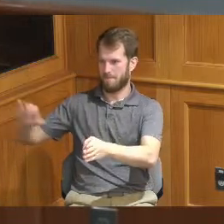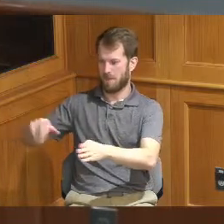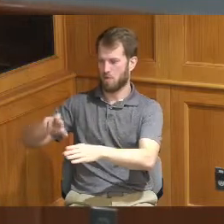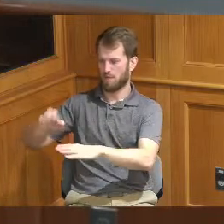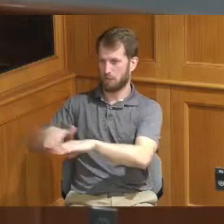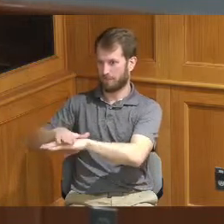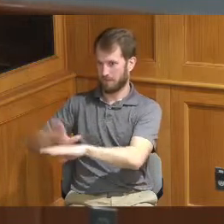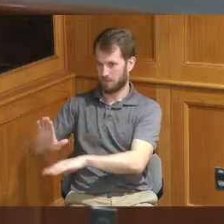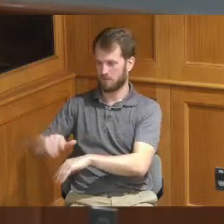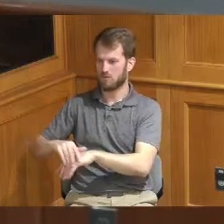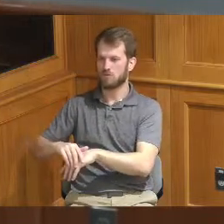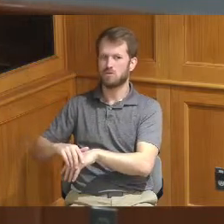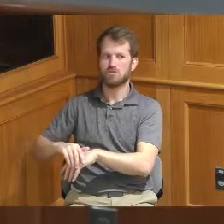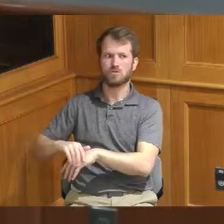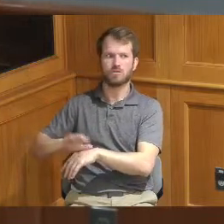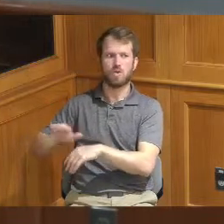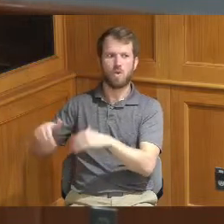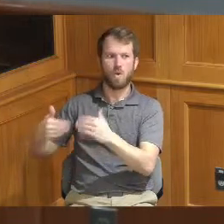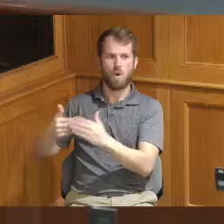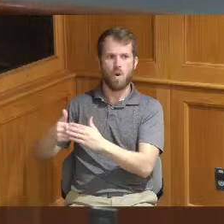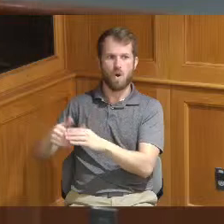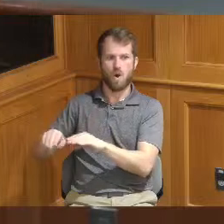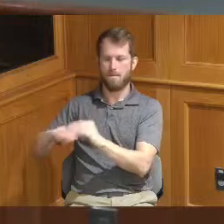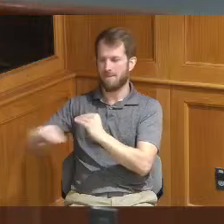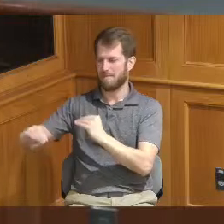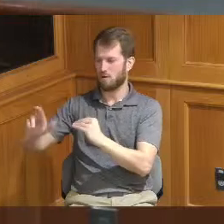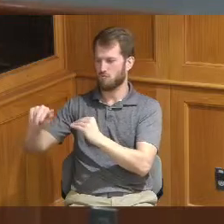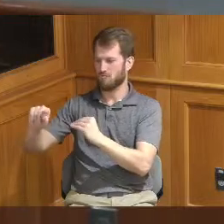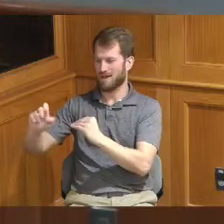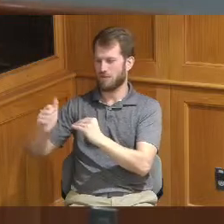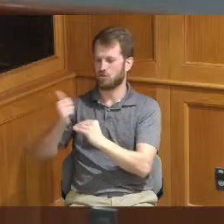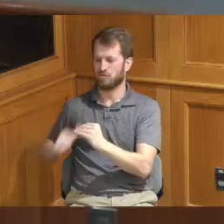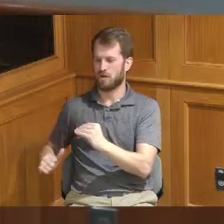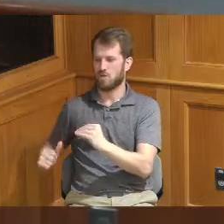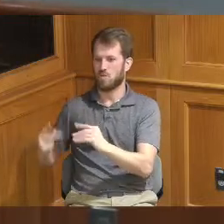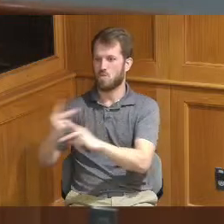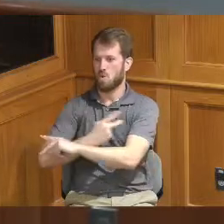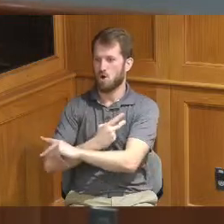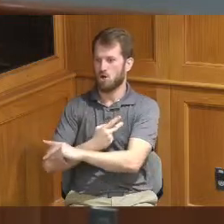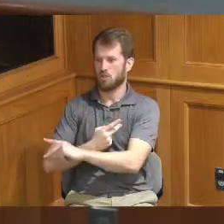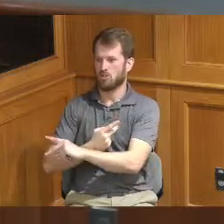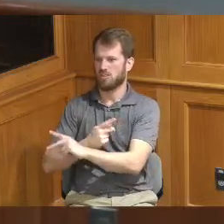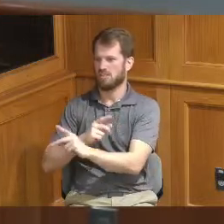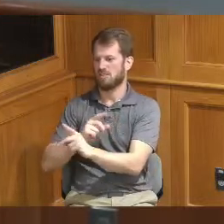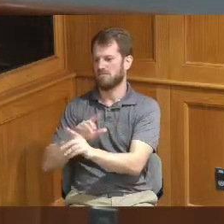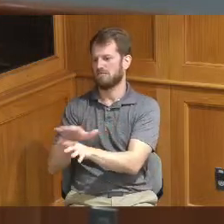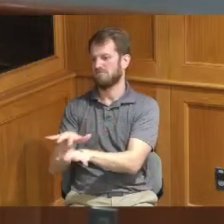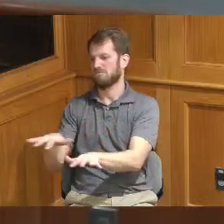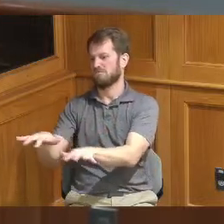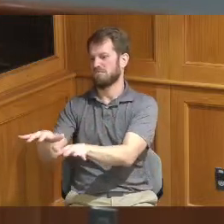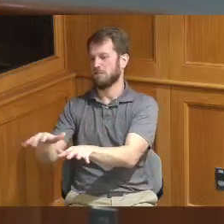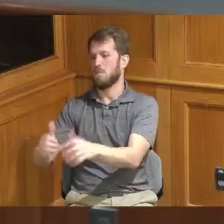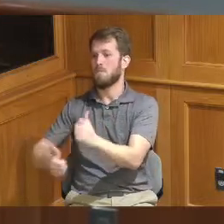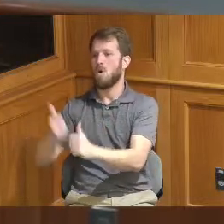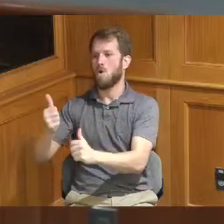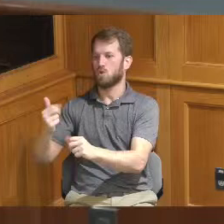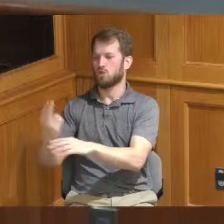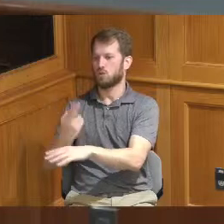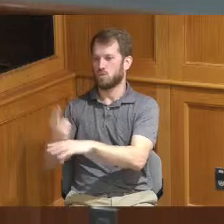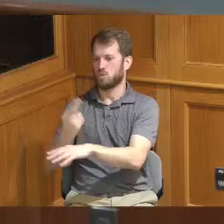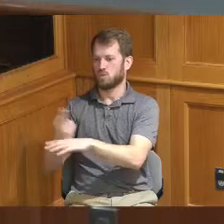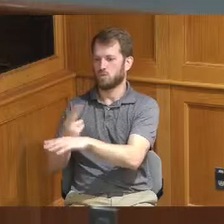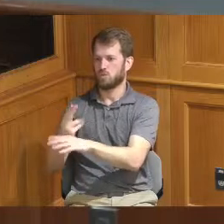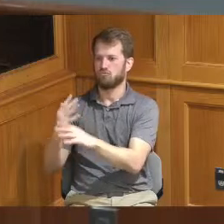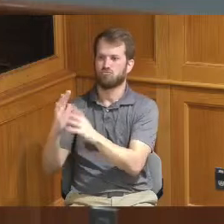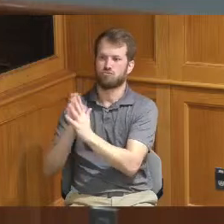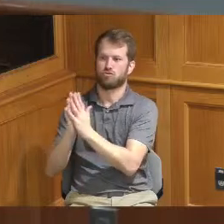We actually rate all our pavements, and we try to take the worst condition, highest traffic volume roads